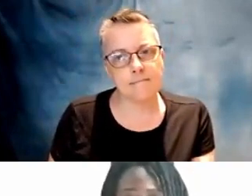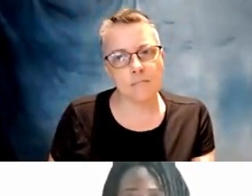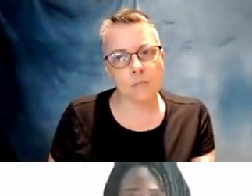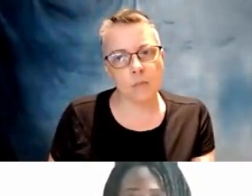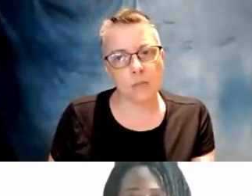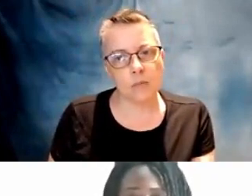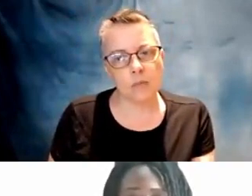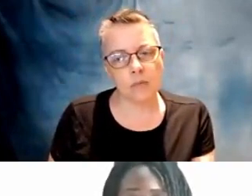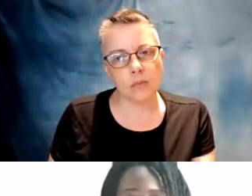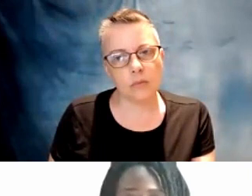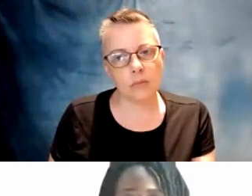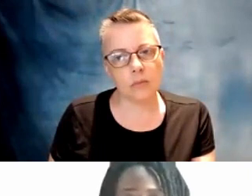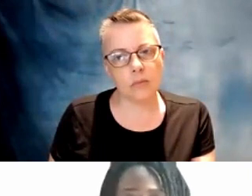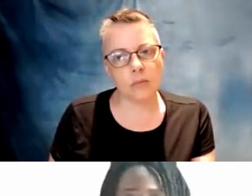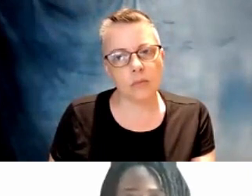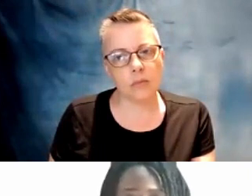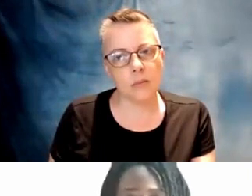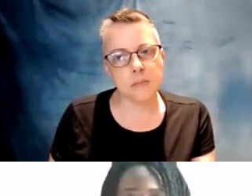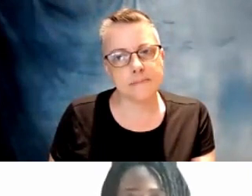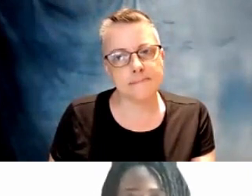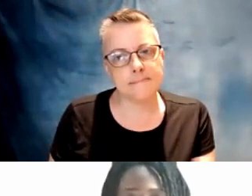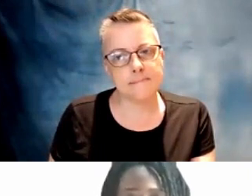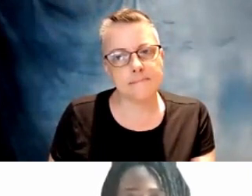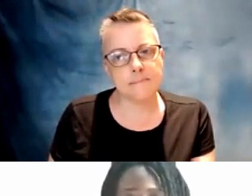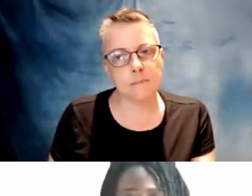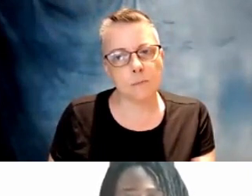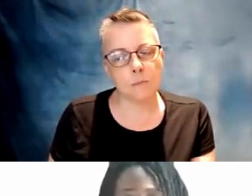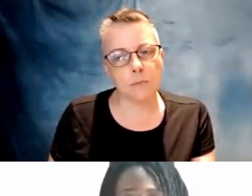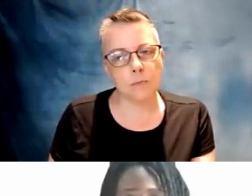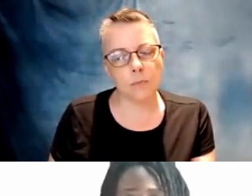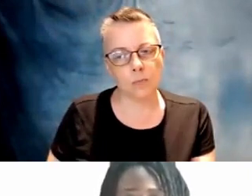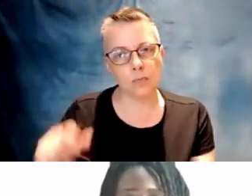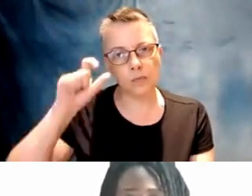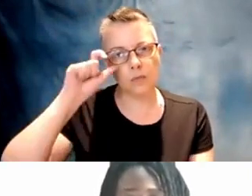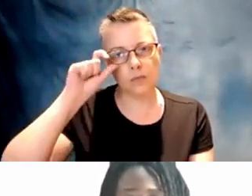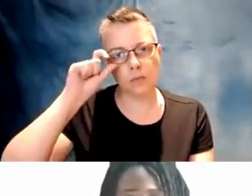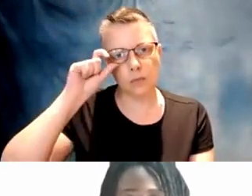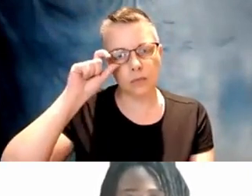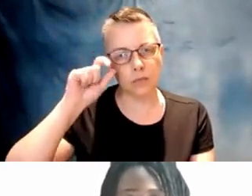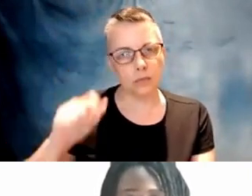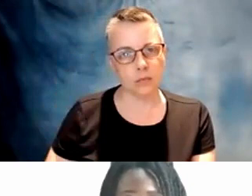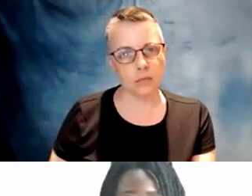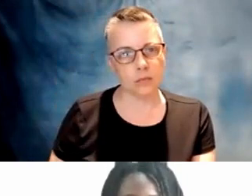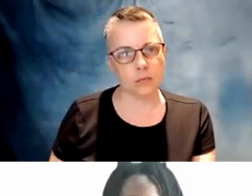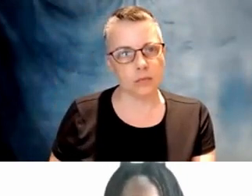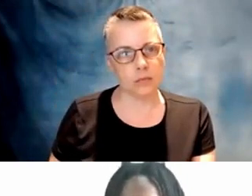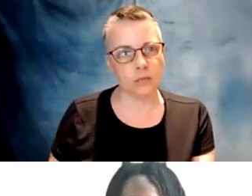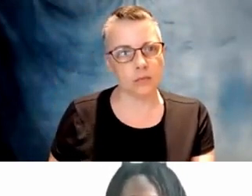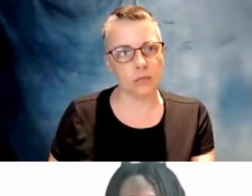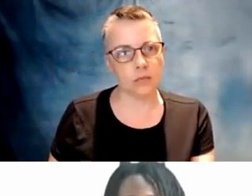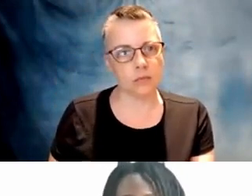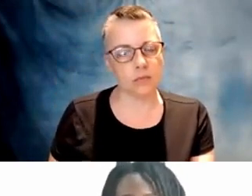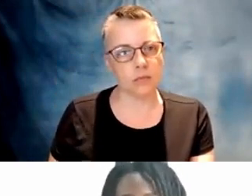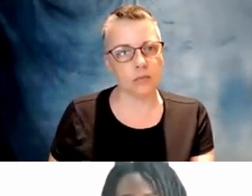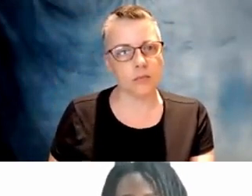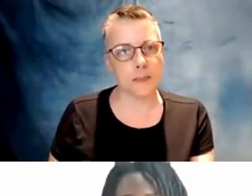idiomas? Específicamente también para los hablantes de inglés aprendan otros idiomas y los recursos para los estudiantes